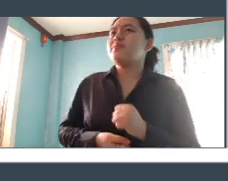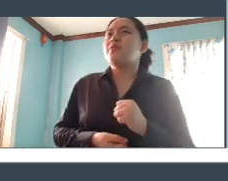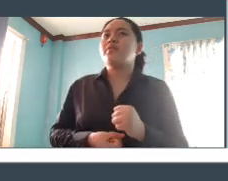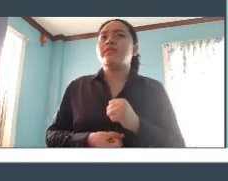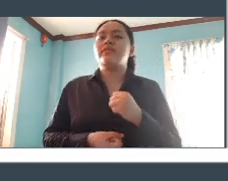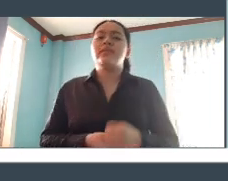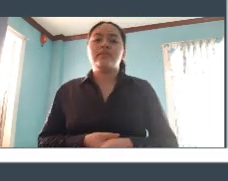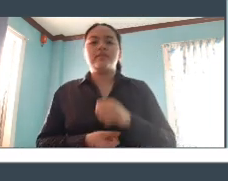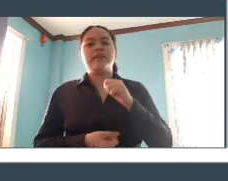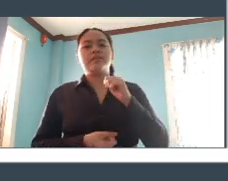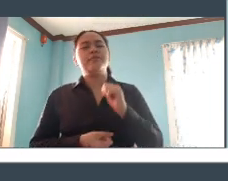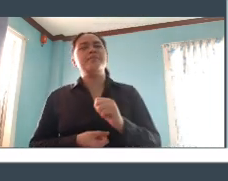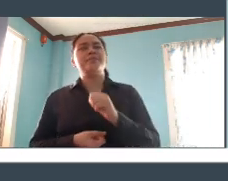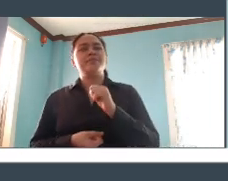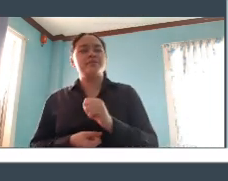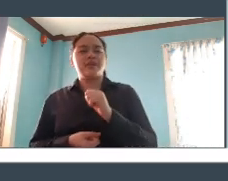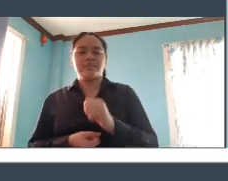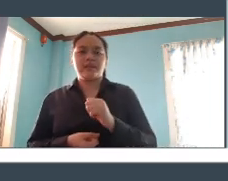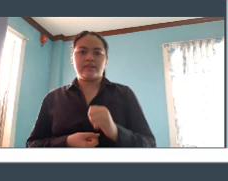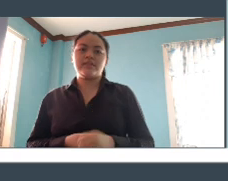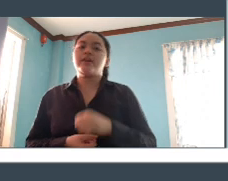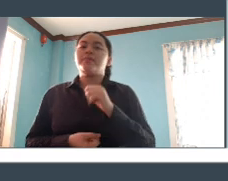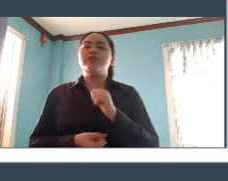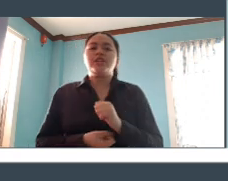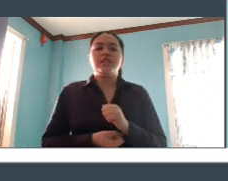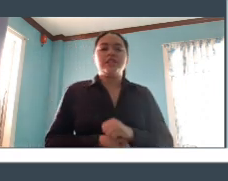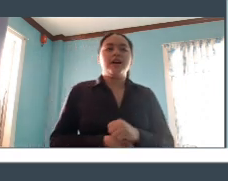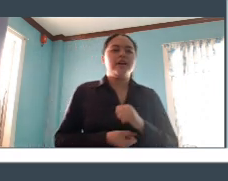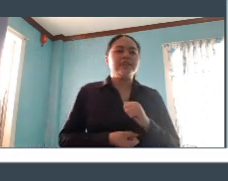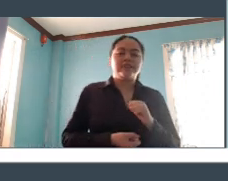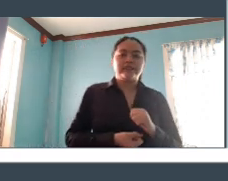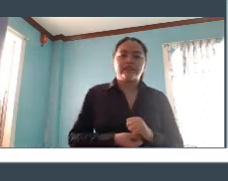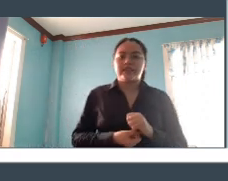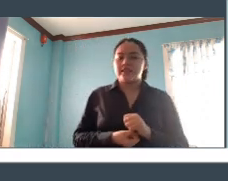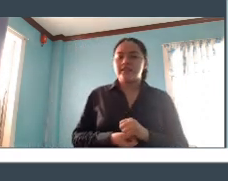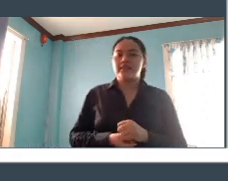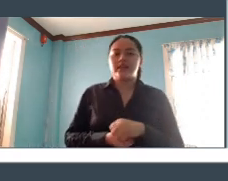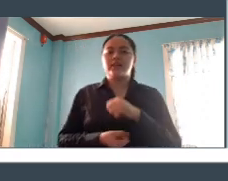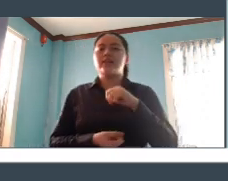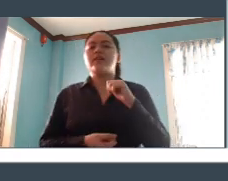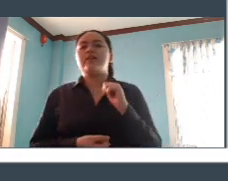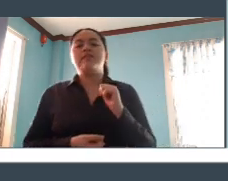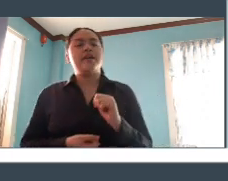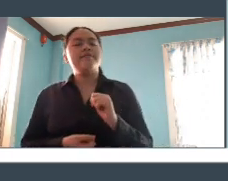Let's move on to the spore producing plants, which is under in